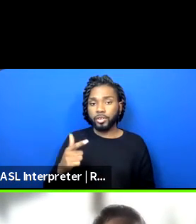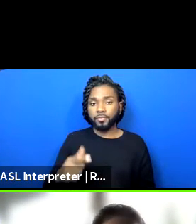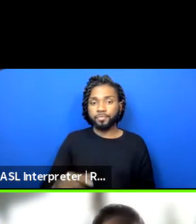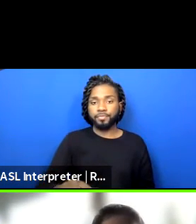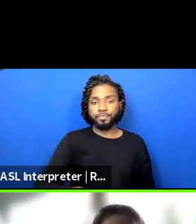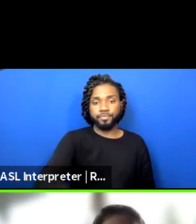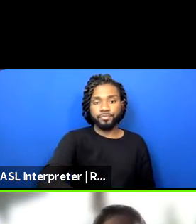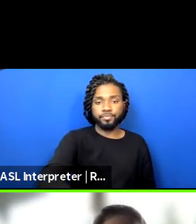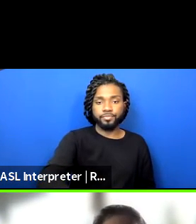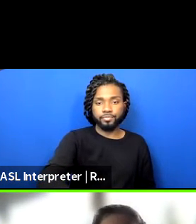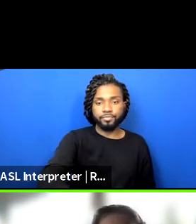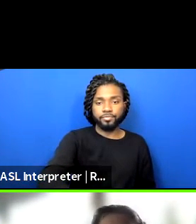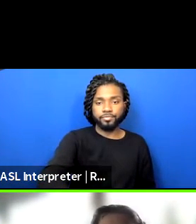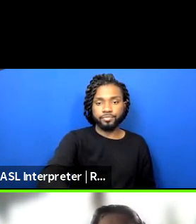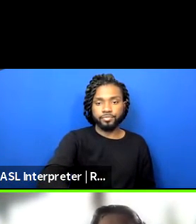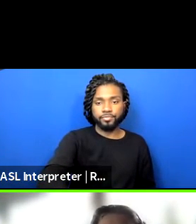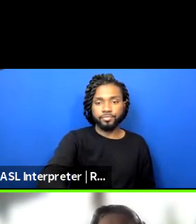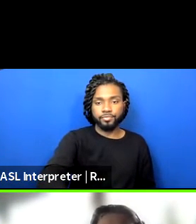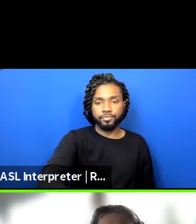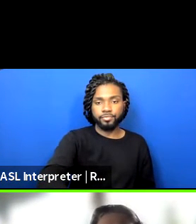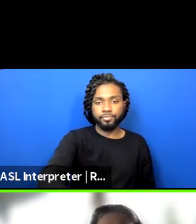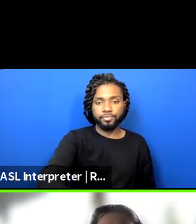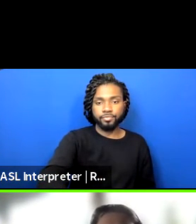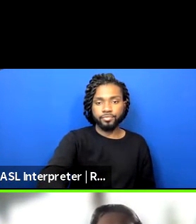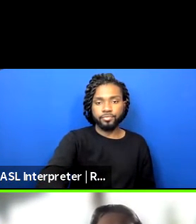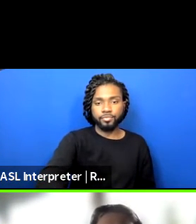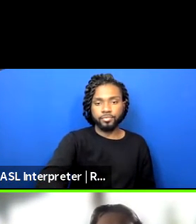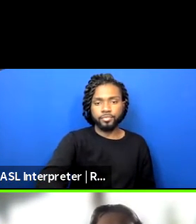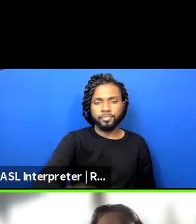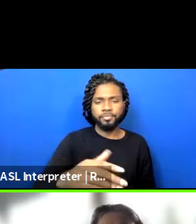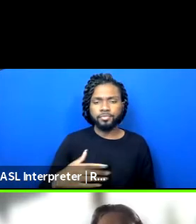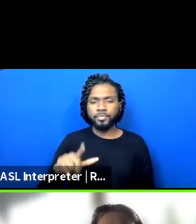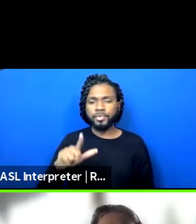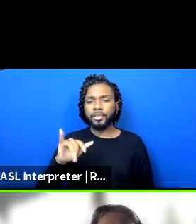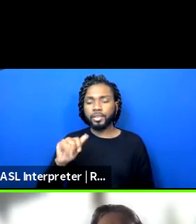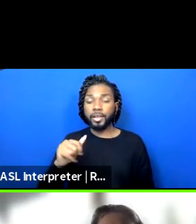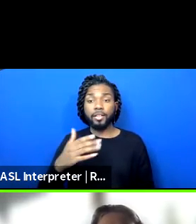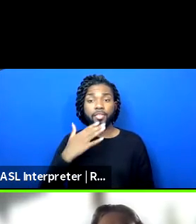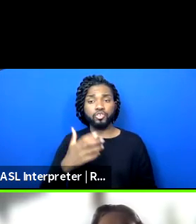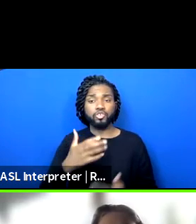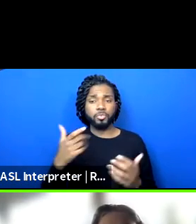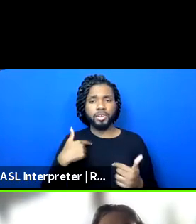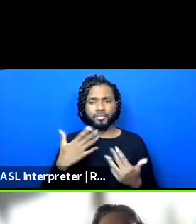much. I put this in Padlet and in the chat, but I wanted to vocalize it as well.